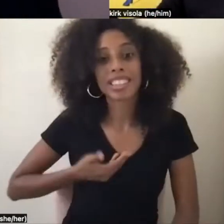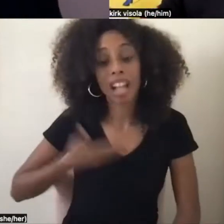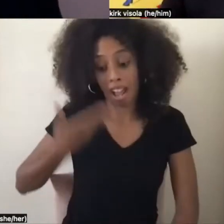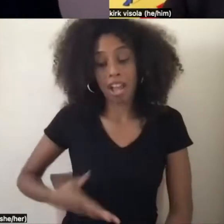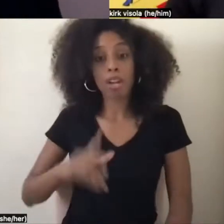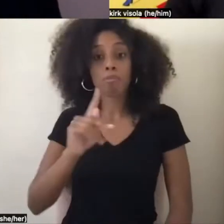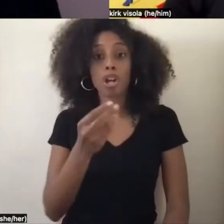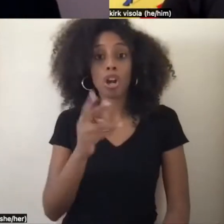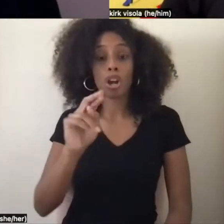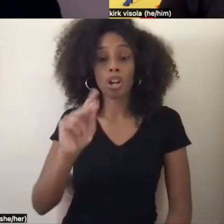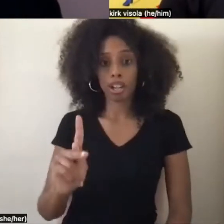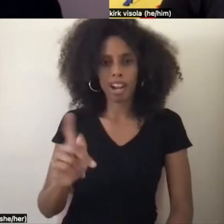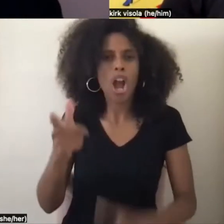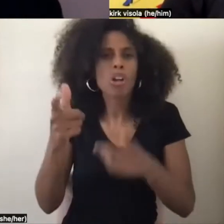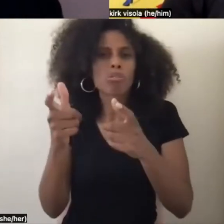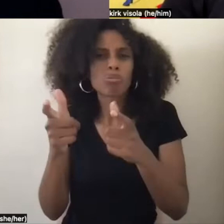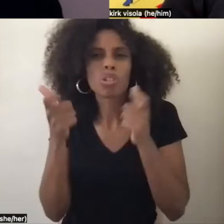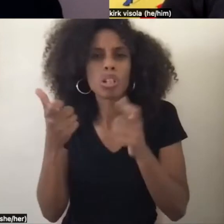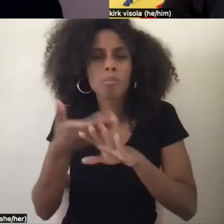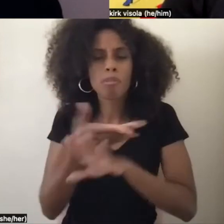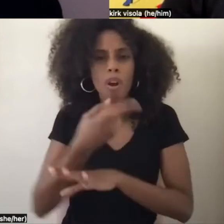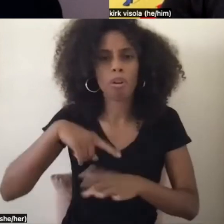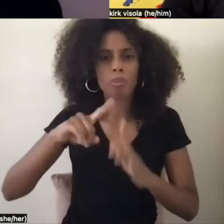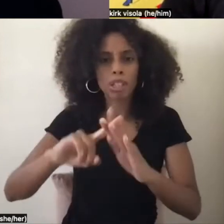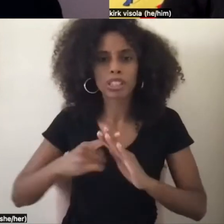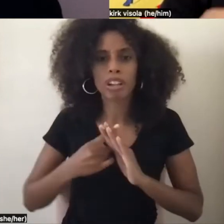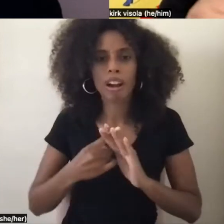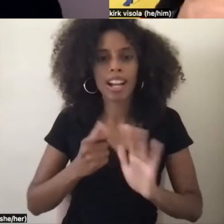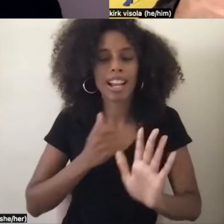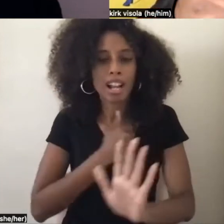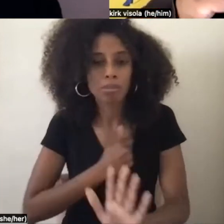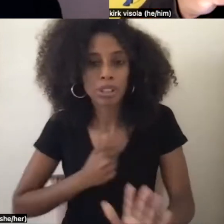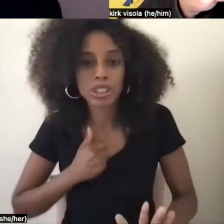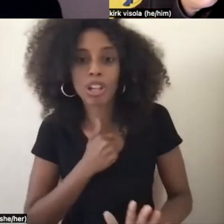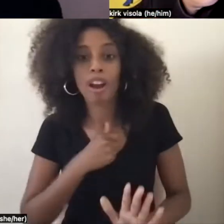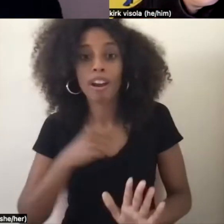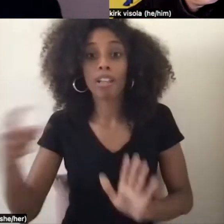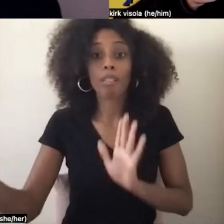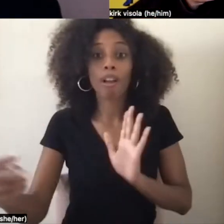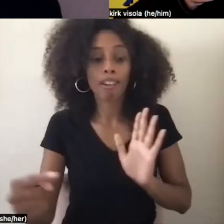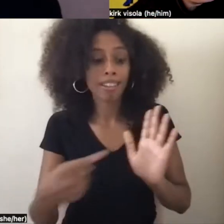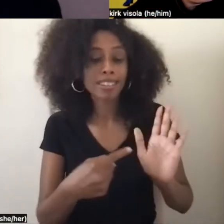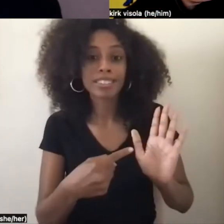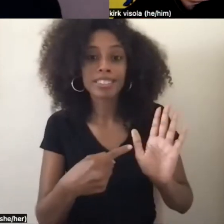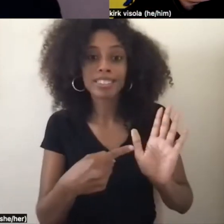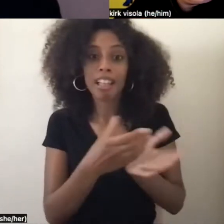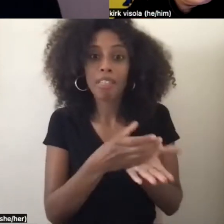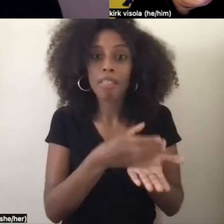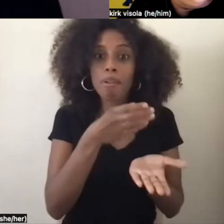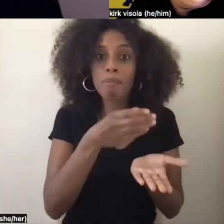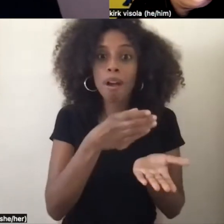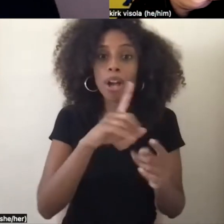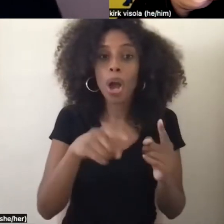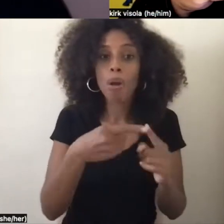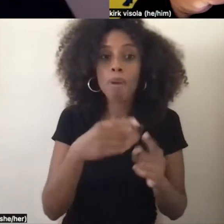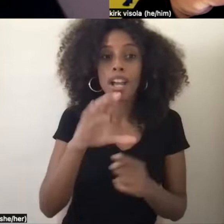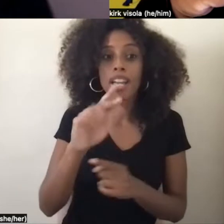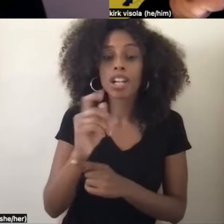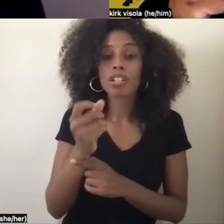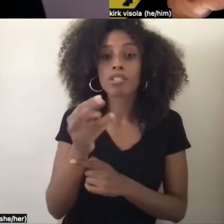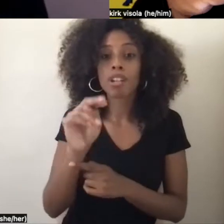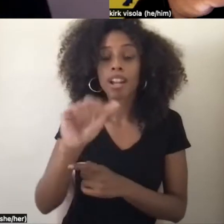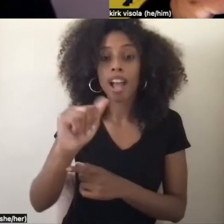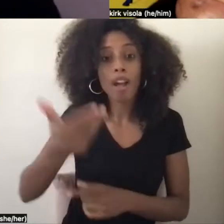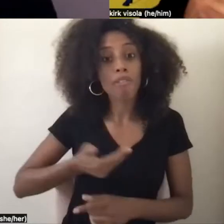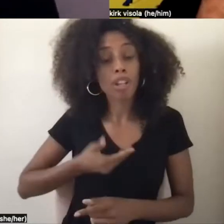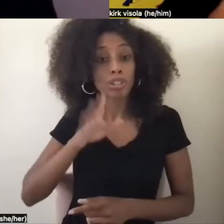real quick before we start, I'm sorry. Y'all, this is the coolest thing ever, but when Katrina invites you onto her show, their